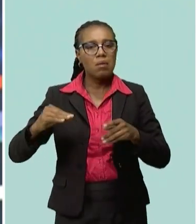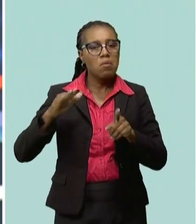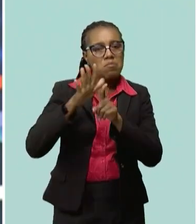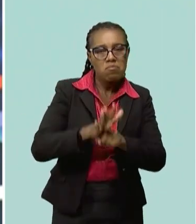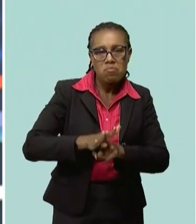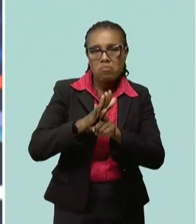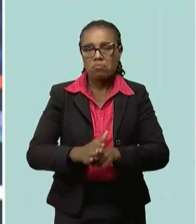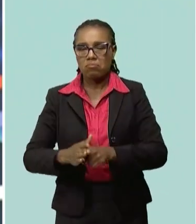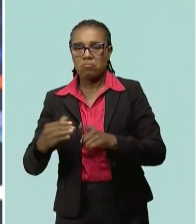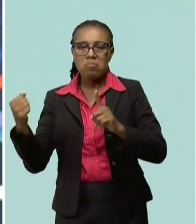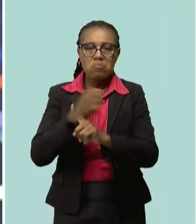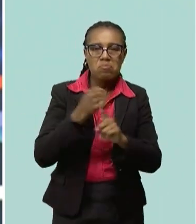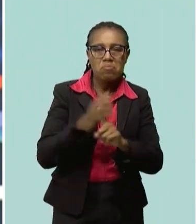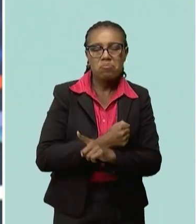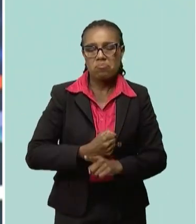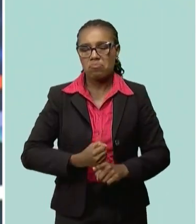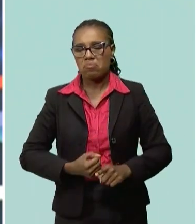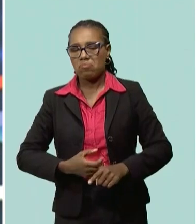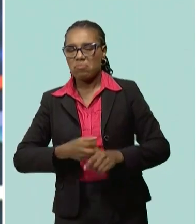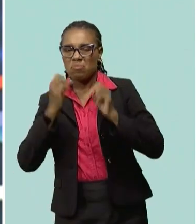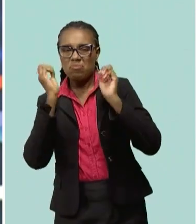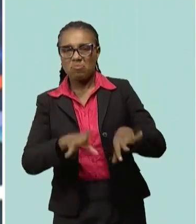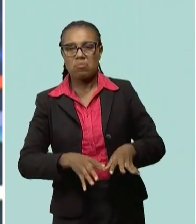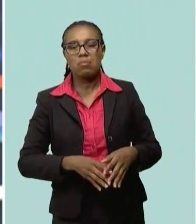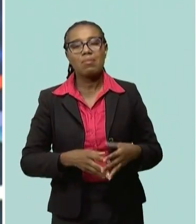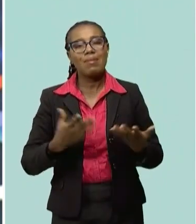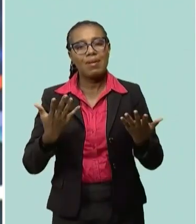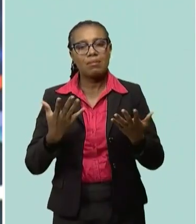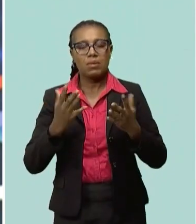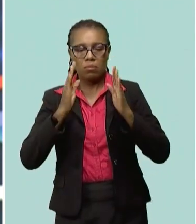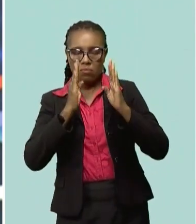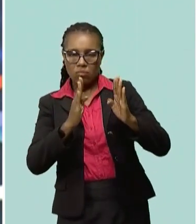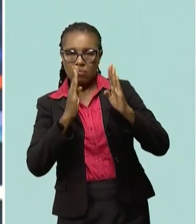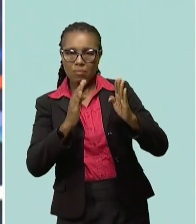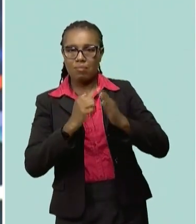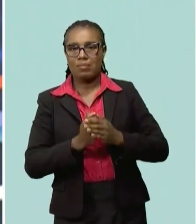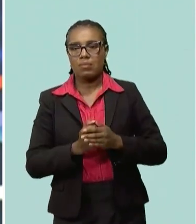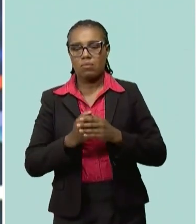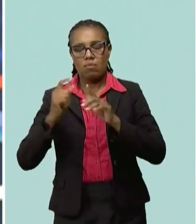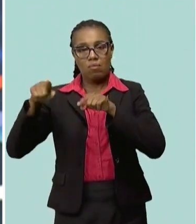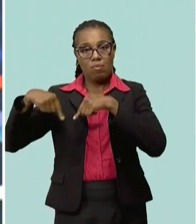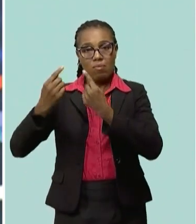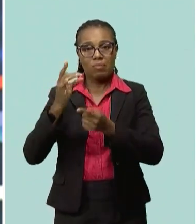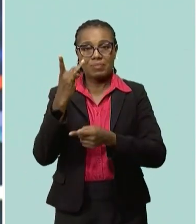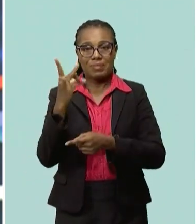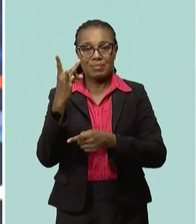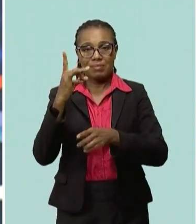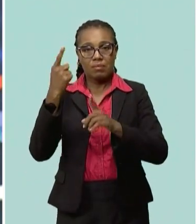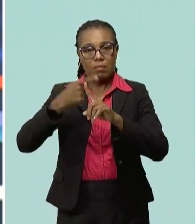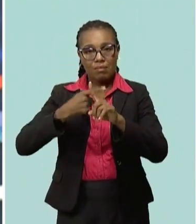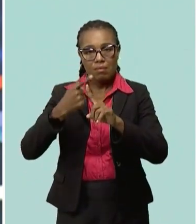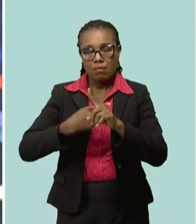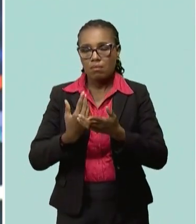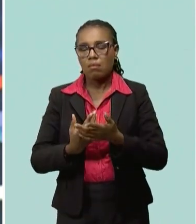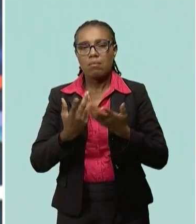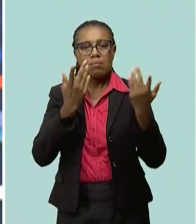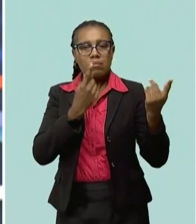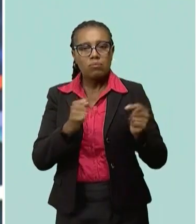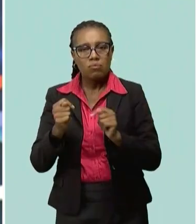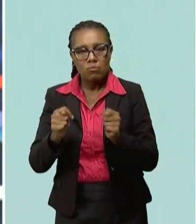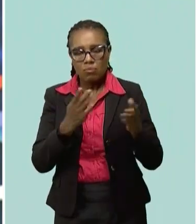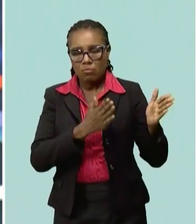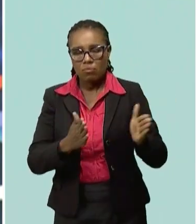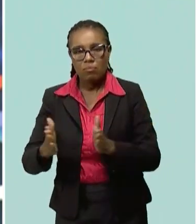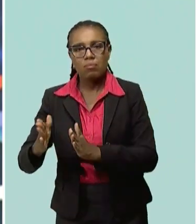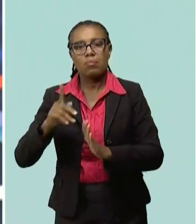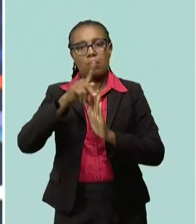He says over the last 18 months, the ministry has worked to develop a comprehensive national policy on aging, which has been approved by